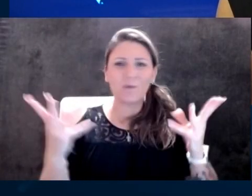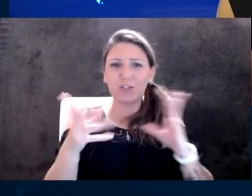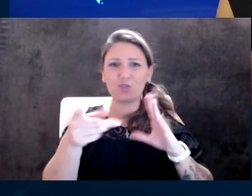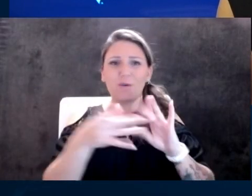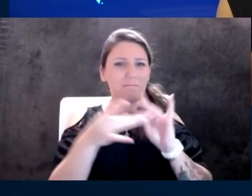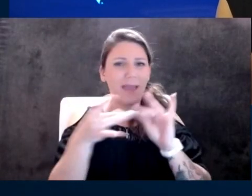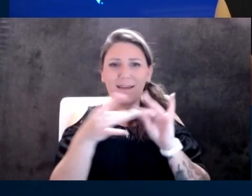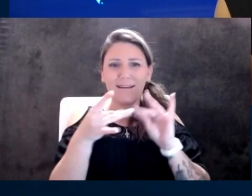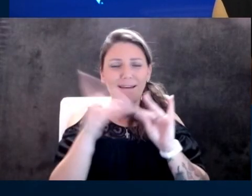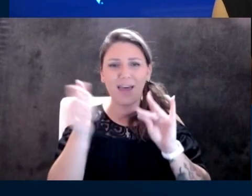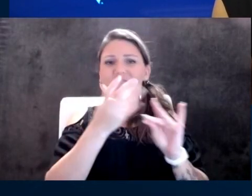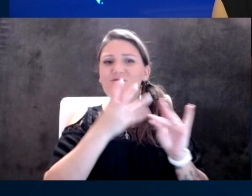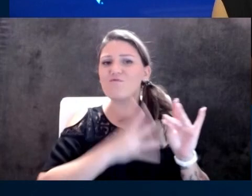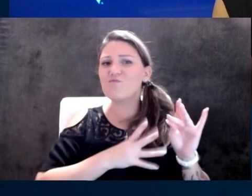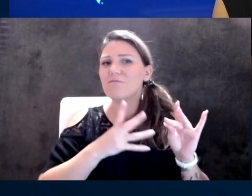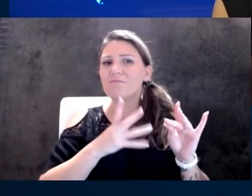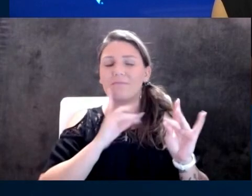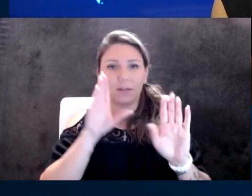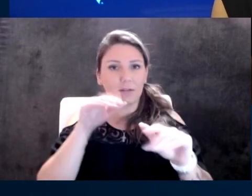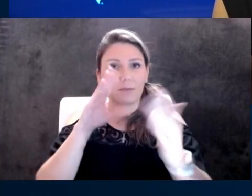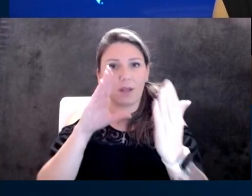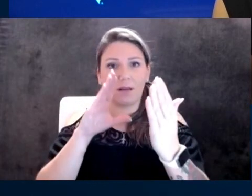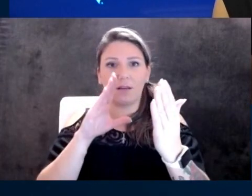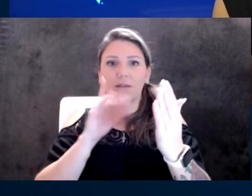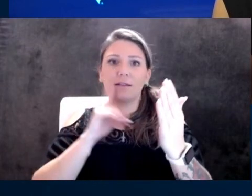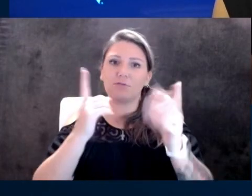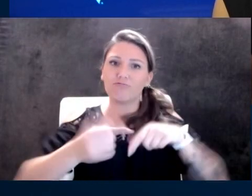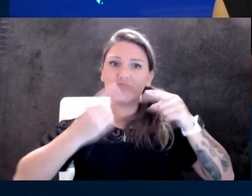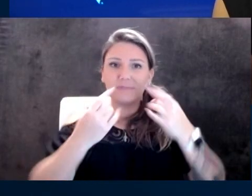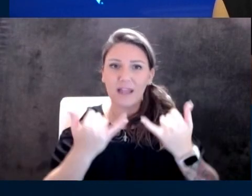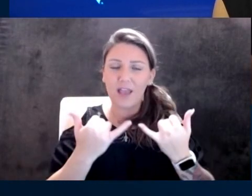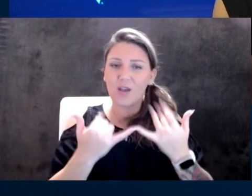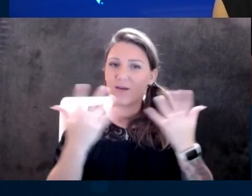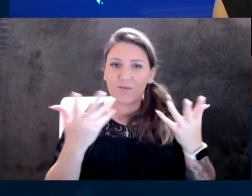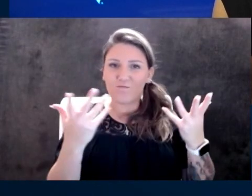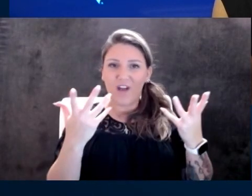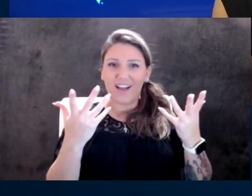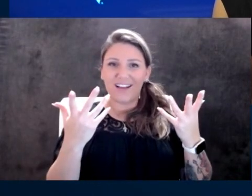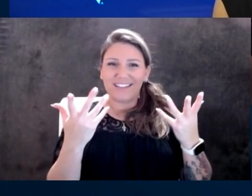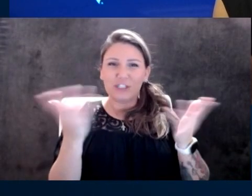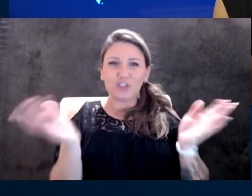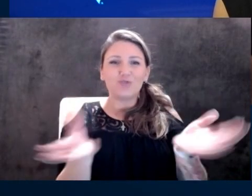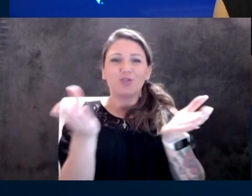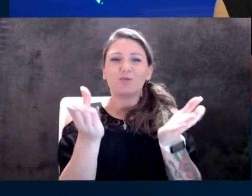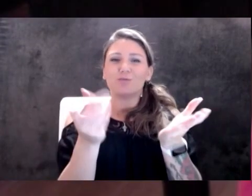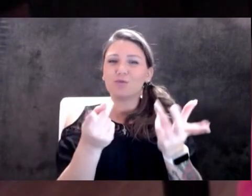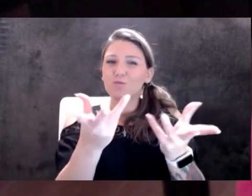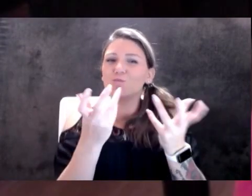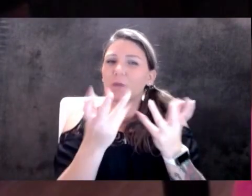who are facing this battle right now, and what kind of words of encouragement can you share?